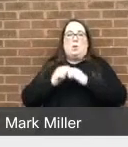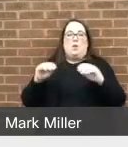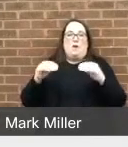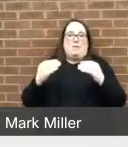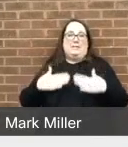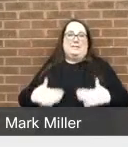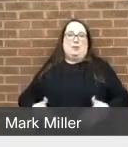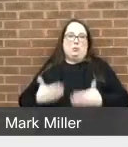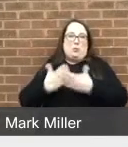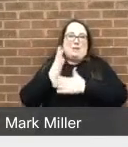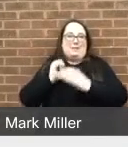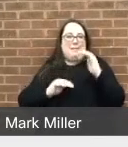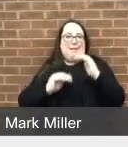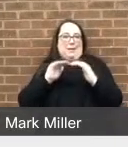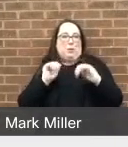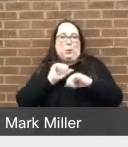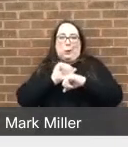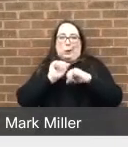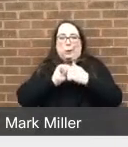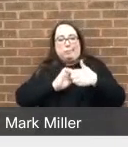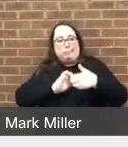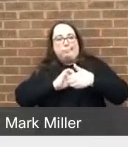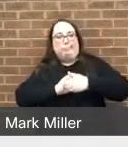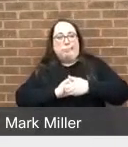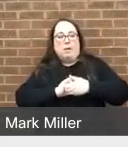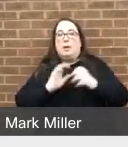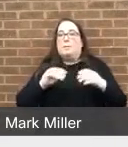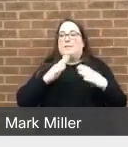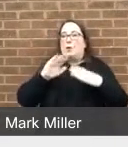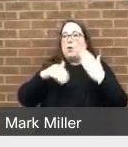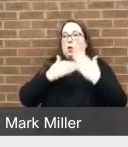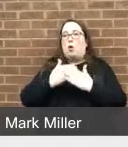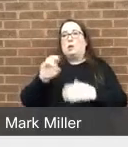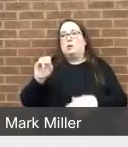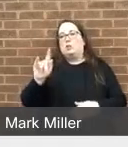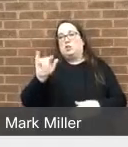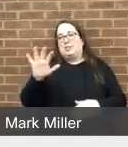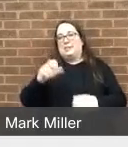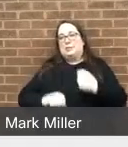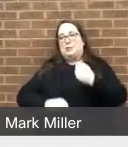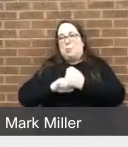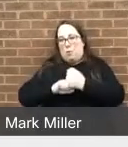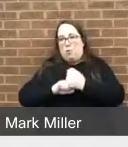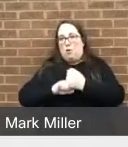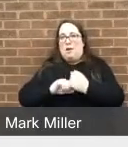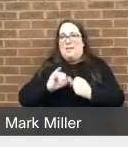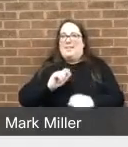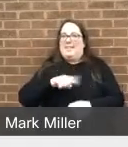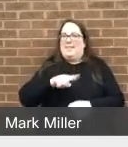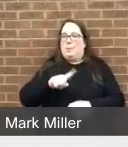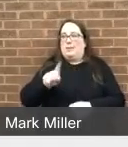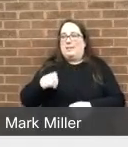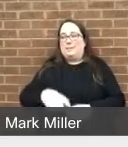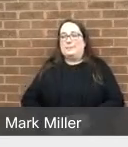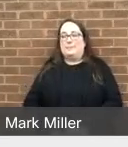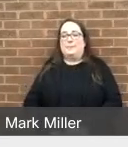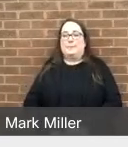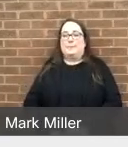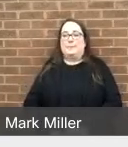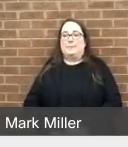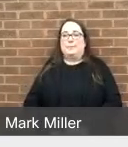work closely with the work group and provide all the necessary logistical support that this work group will need.